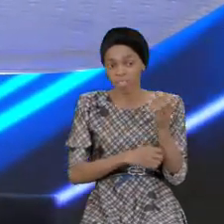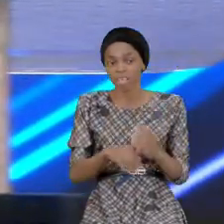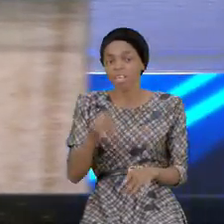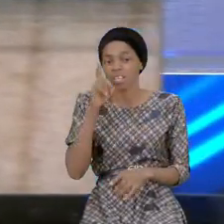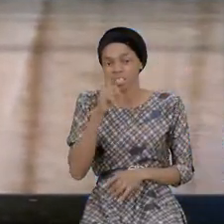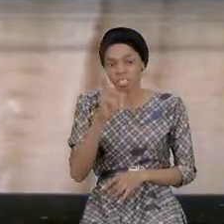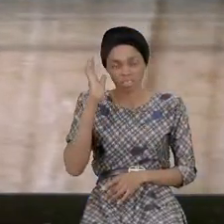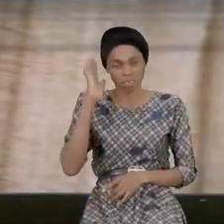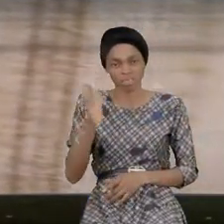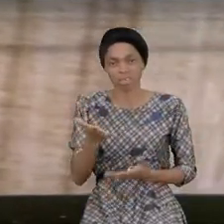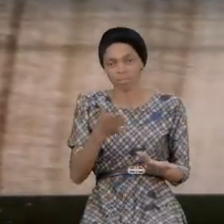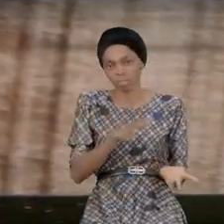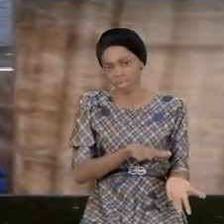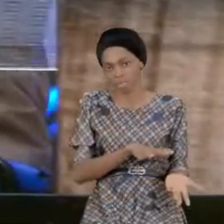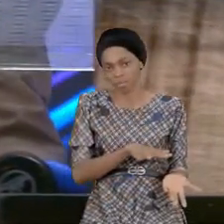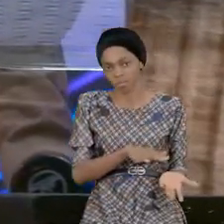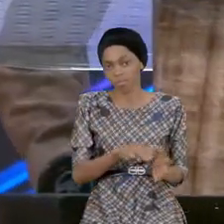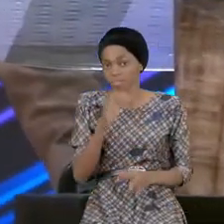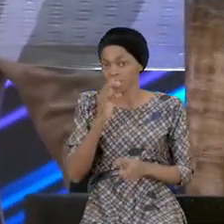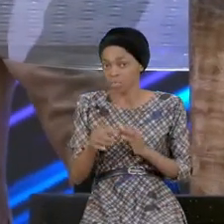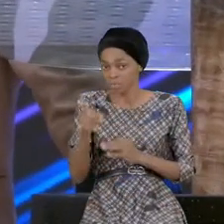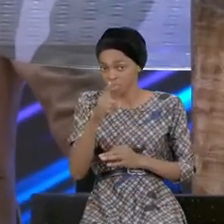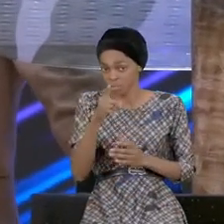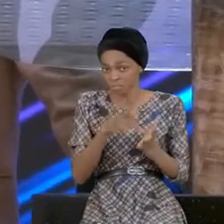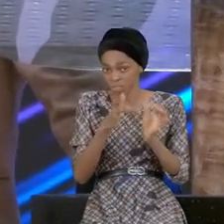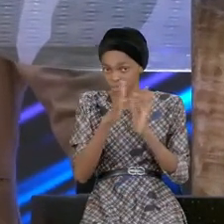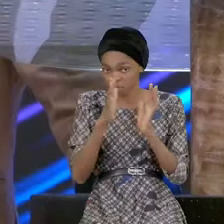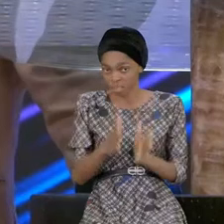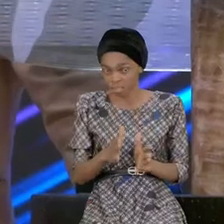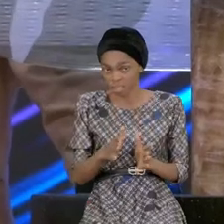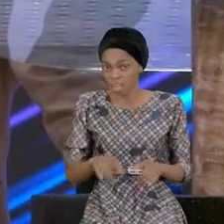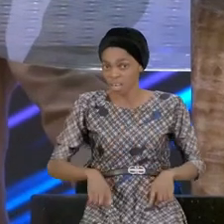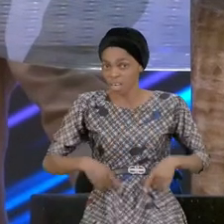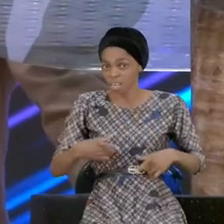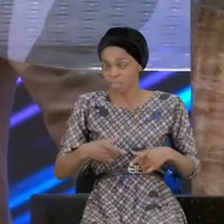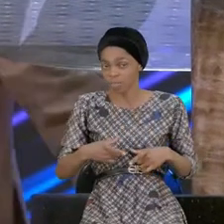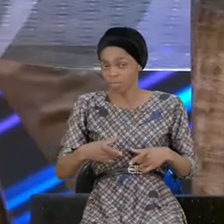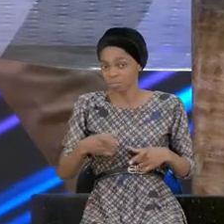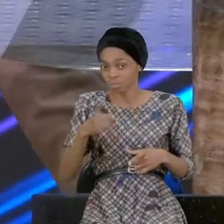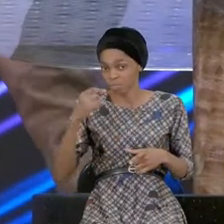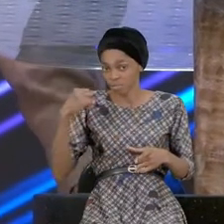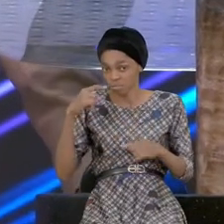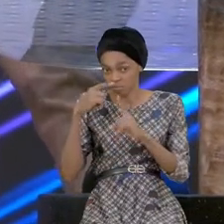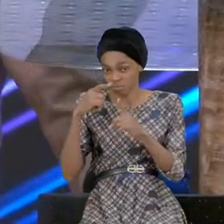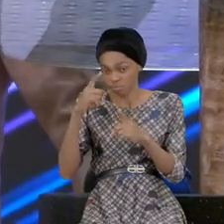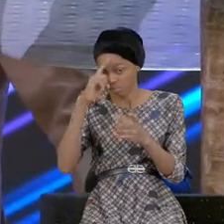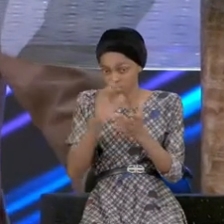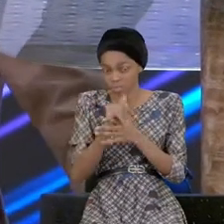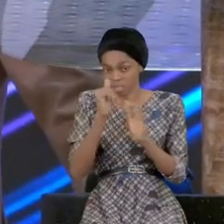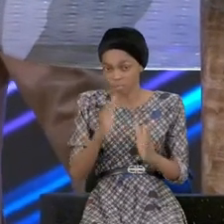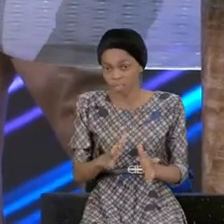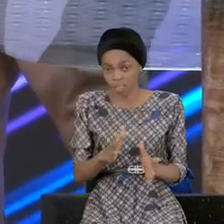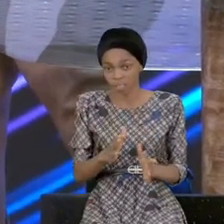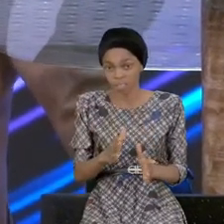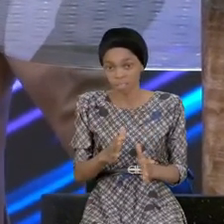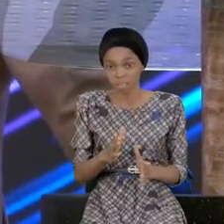shall die. If ye Christians, ye believers, ye, in verse 1, that